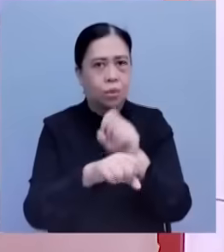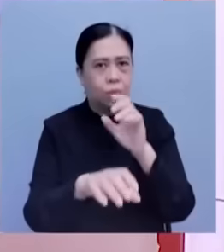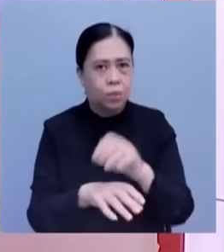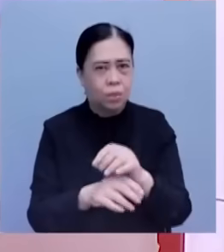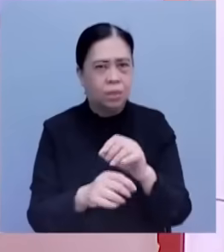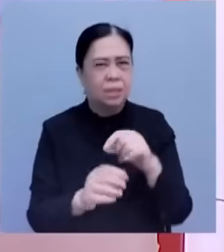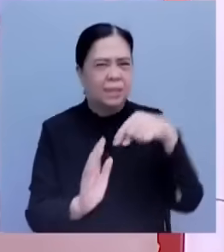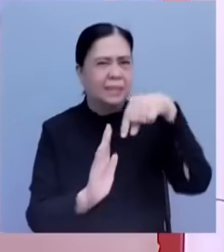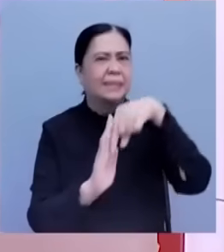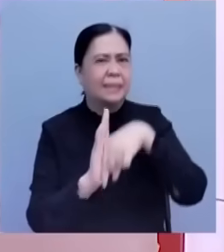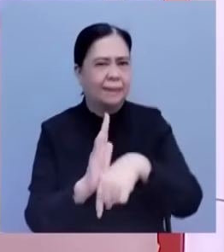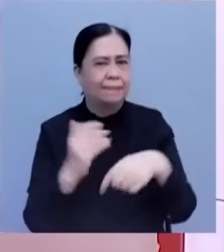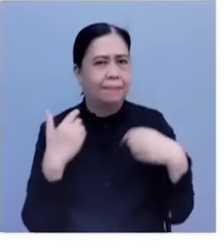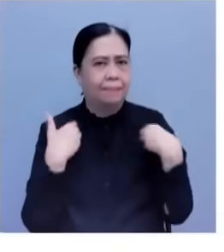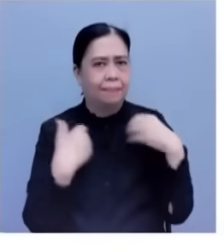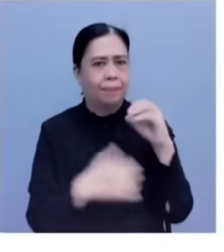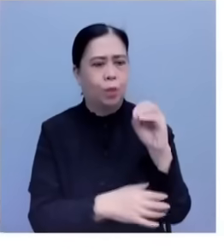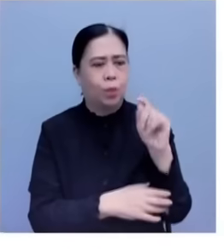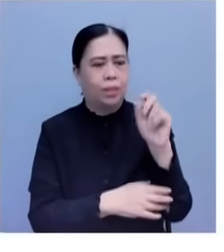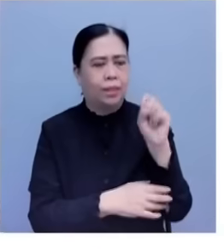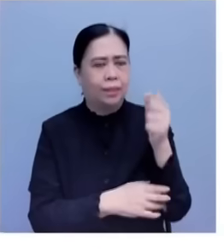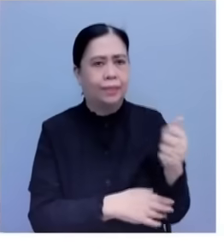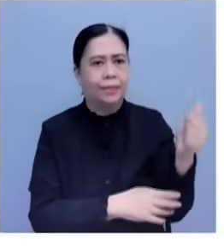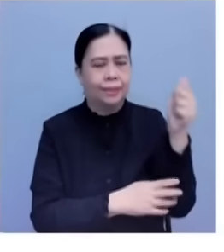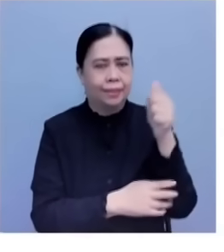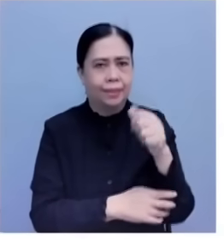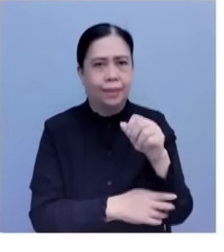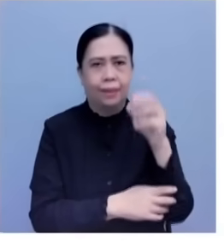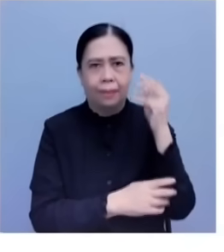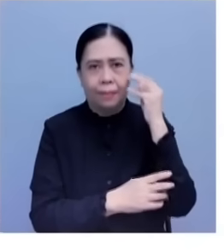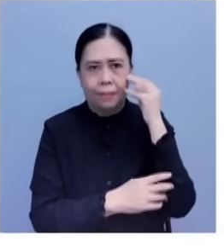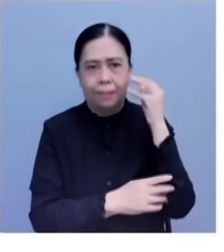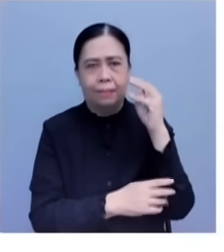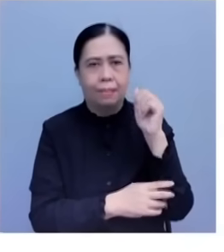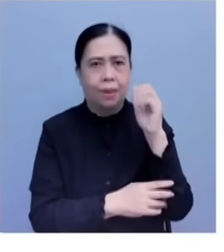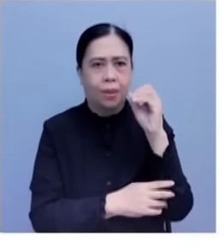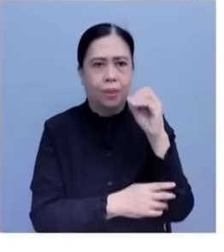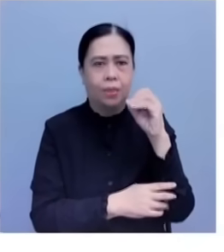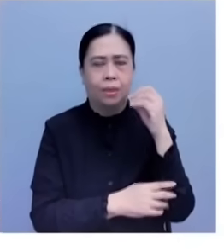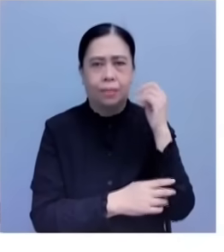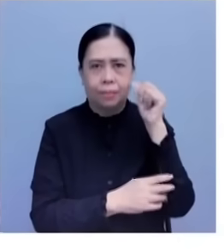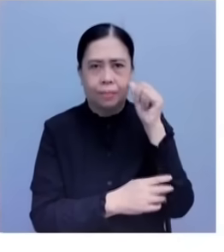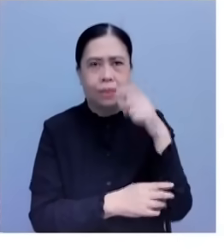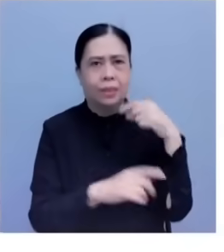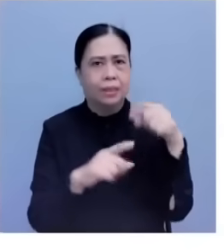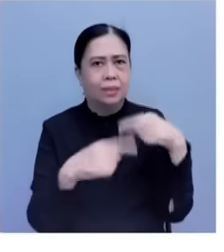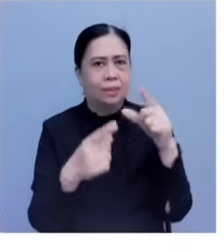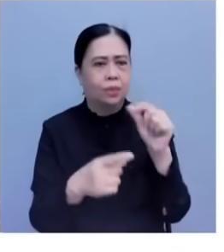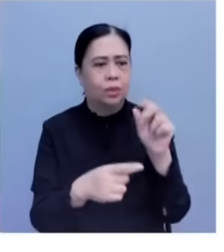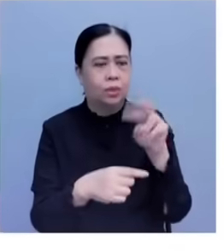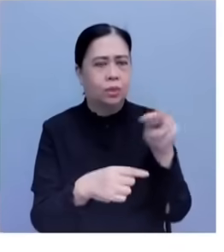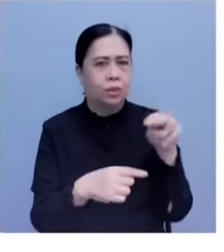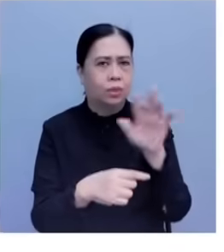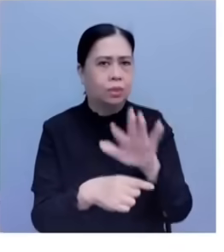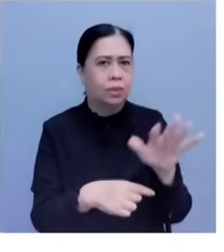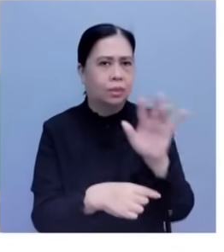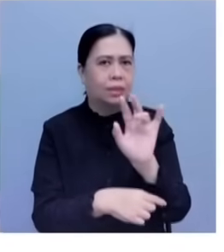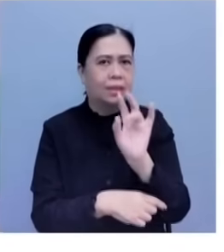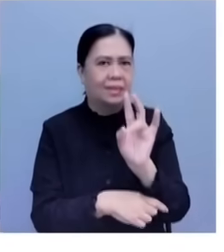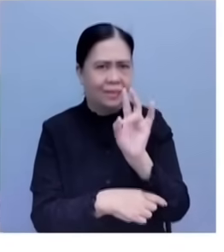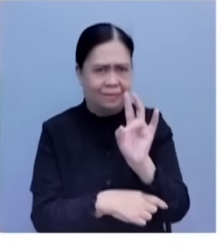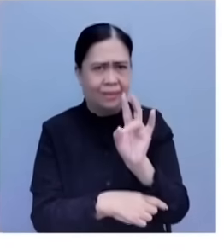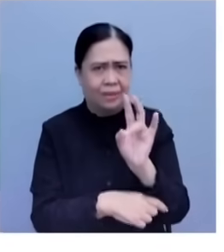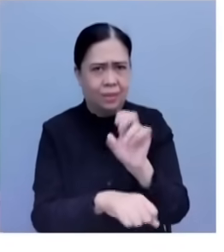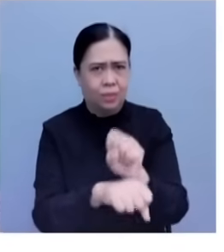deep. OTS Administrator Undersecretary Mao Aplaska says since 2022, around 70 of their